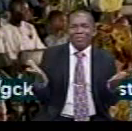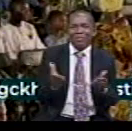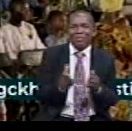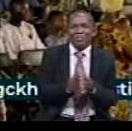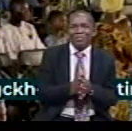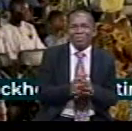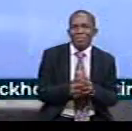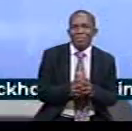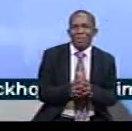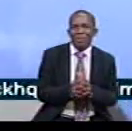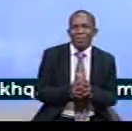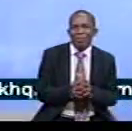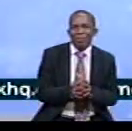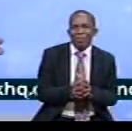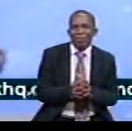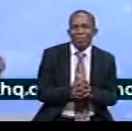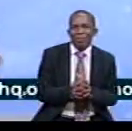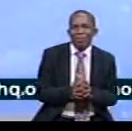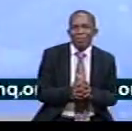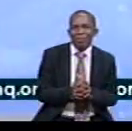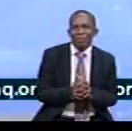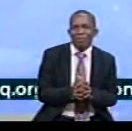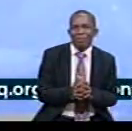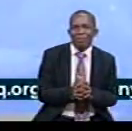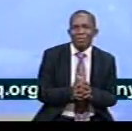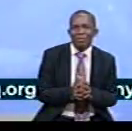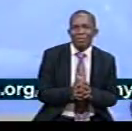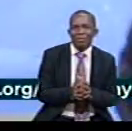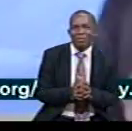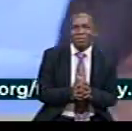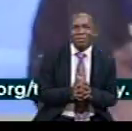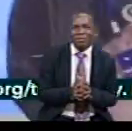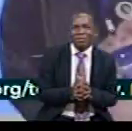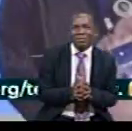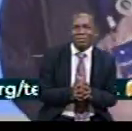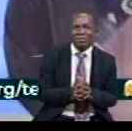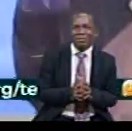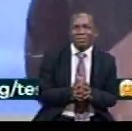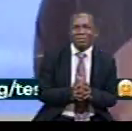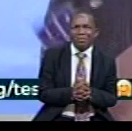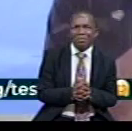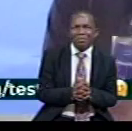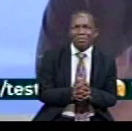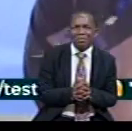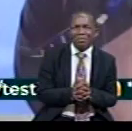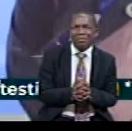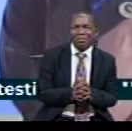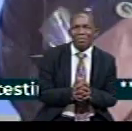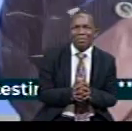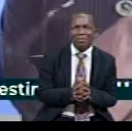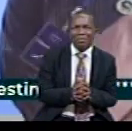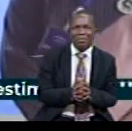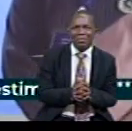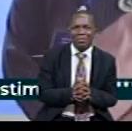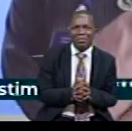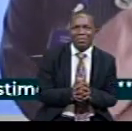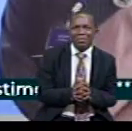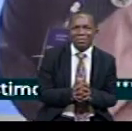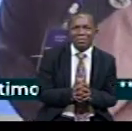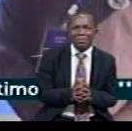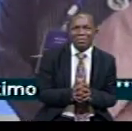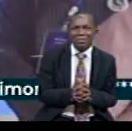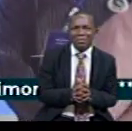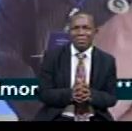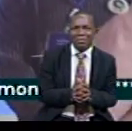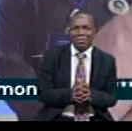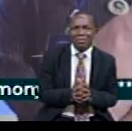Hallelujah. Unyano wenya yare ewo ni sabu ewo ni brebo